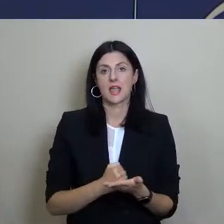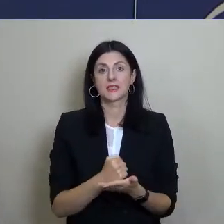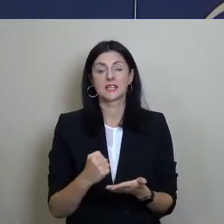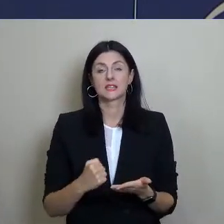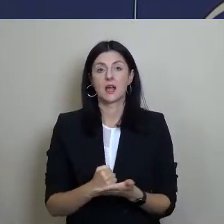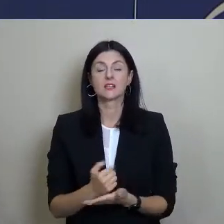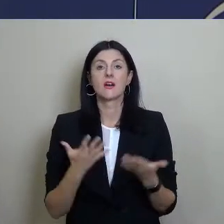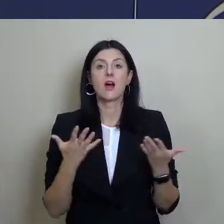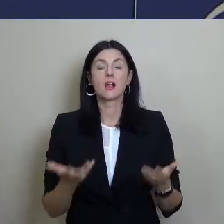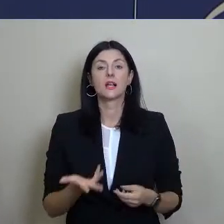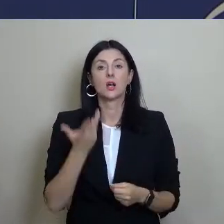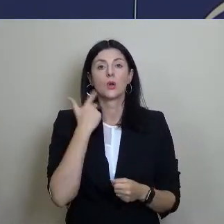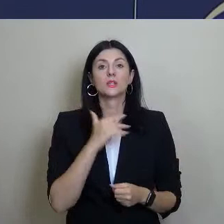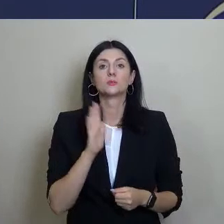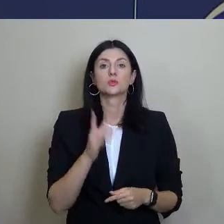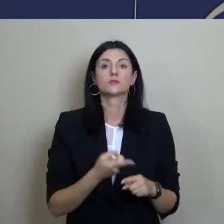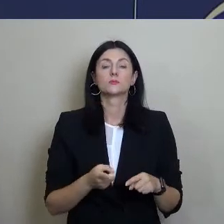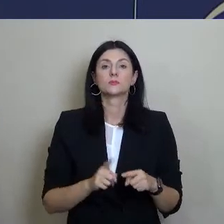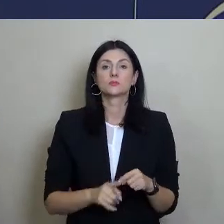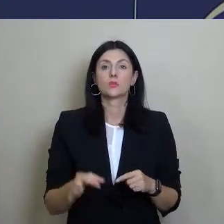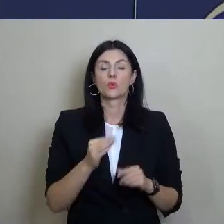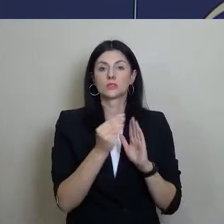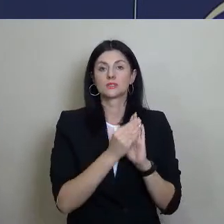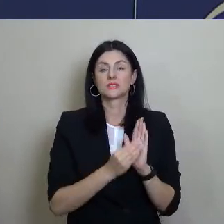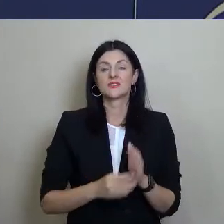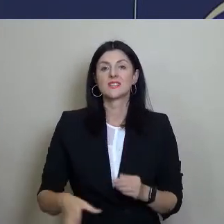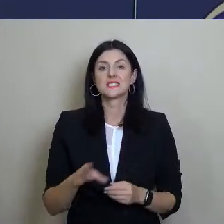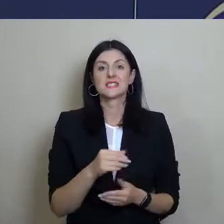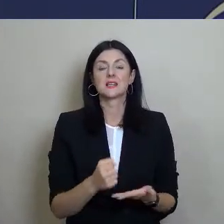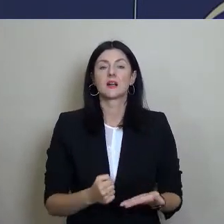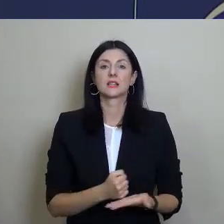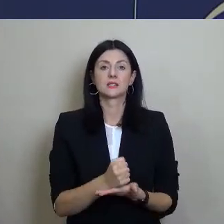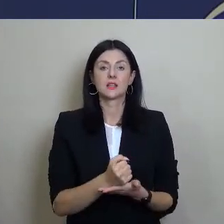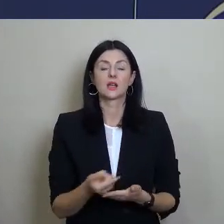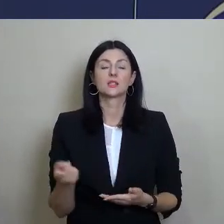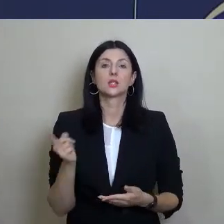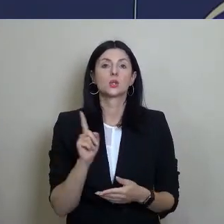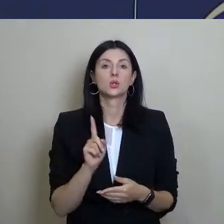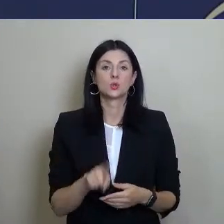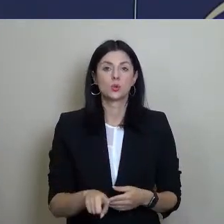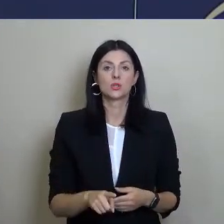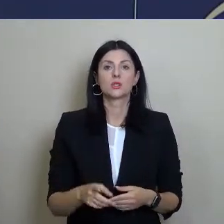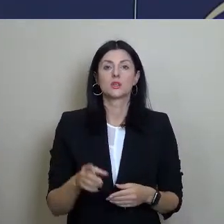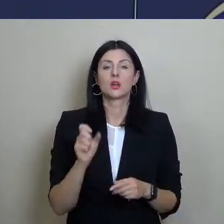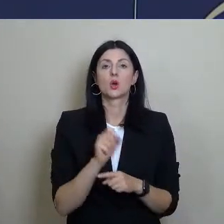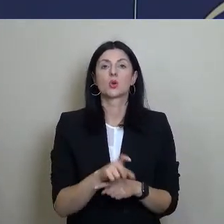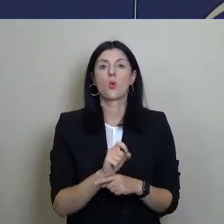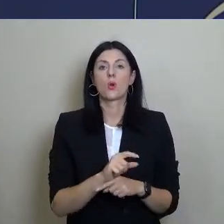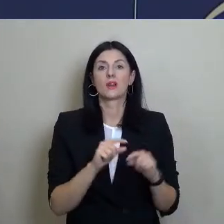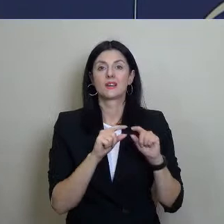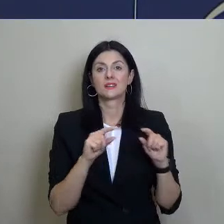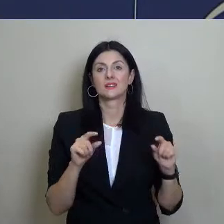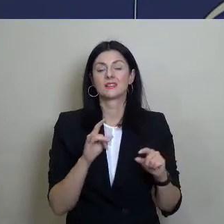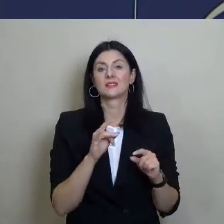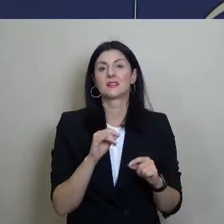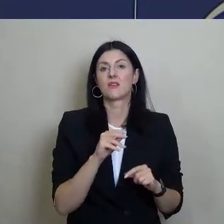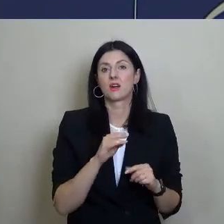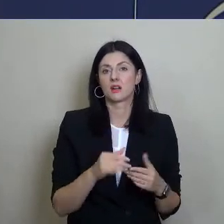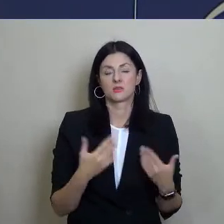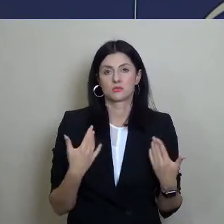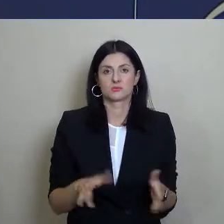have all the candidates. But when you have all candidates, then generally speaking,